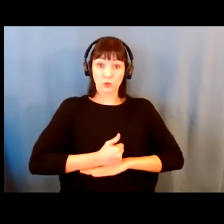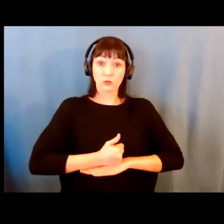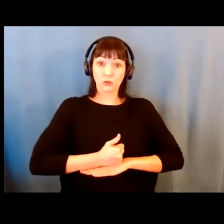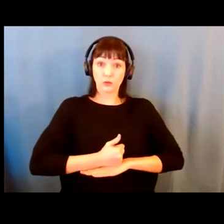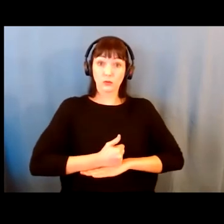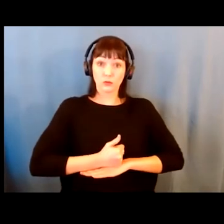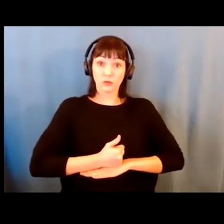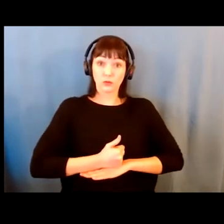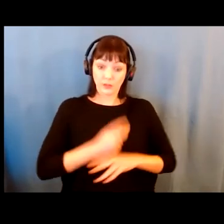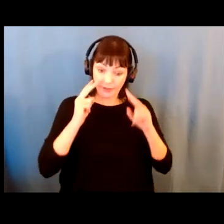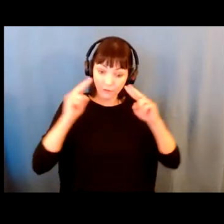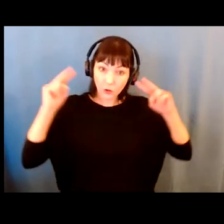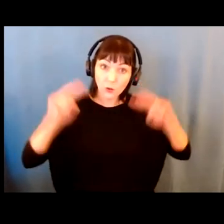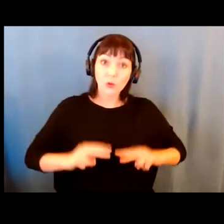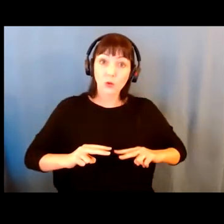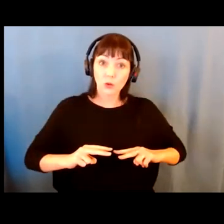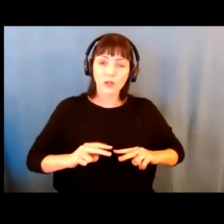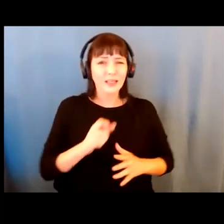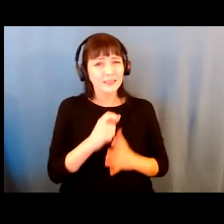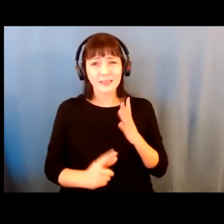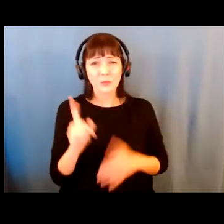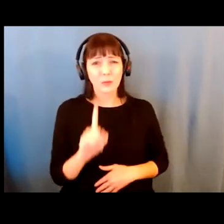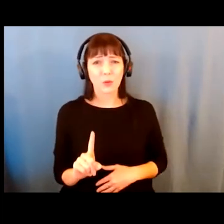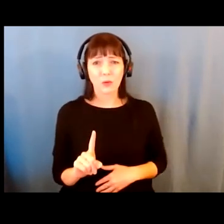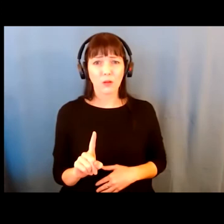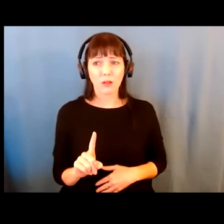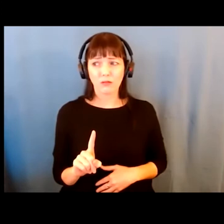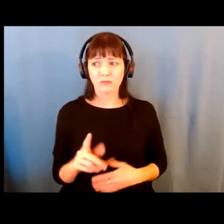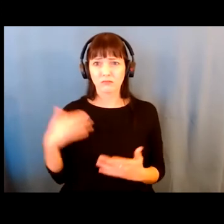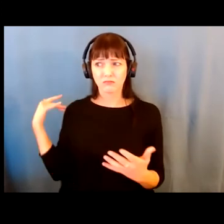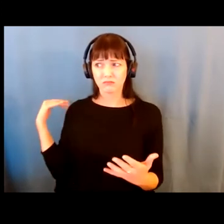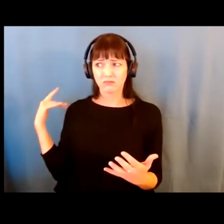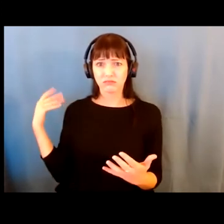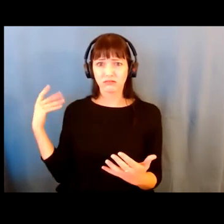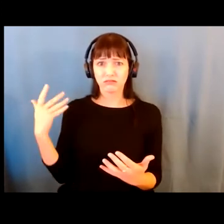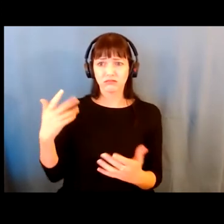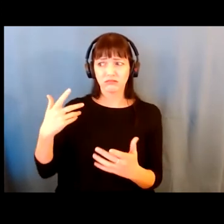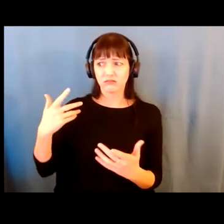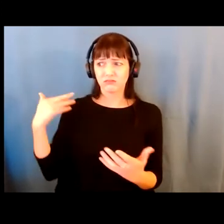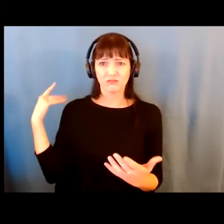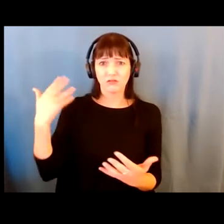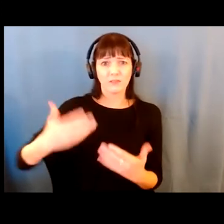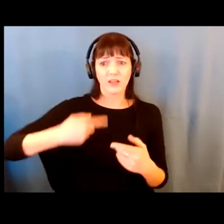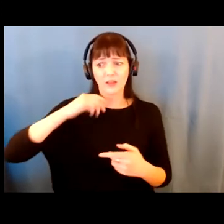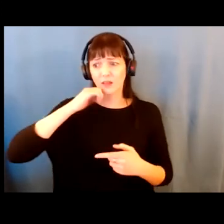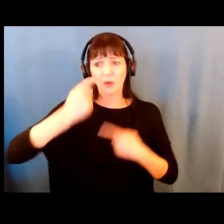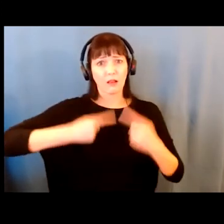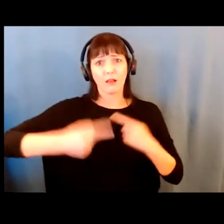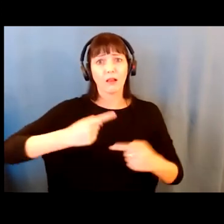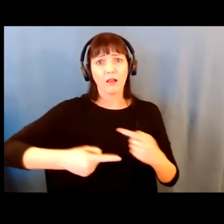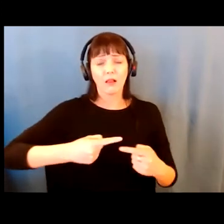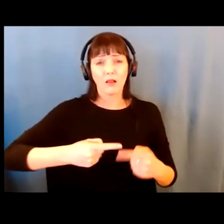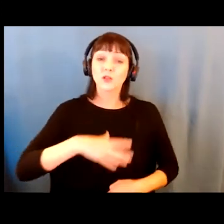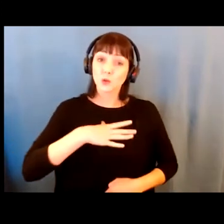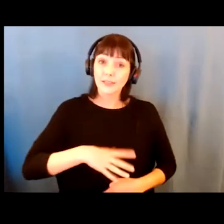that disabled people have always existed. They'll always be here. We just need to make it better. We need to change things. We need to have